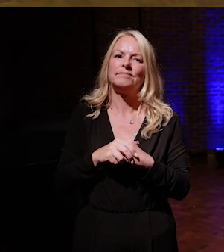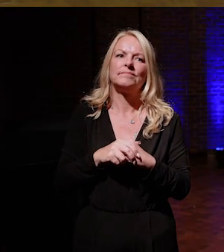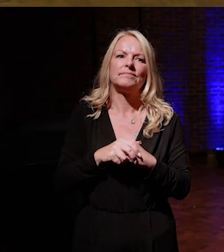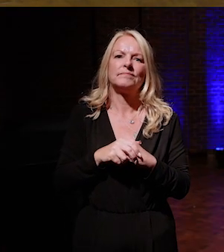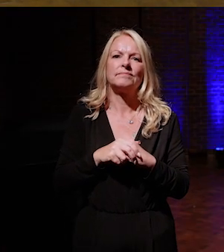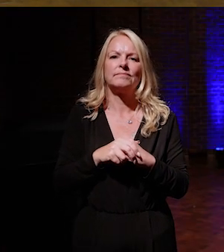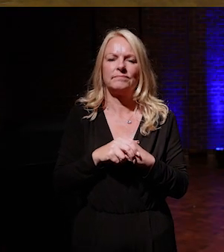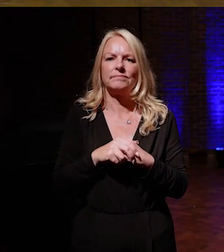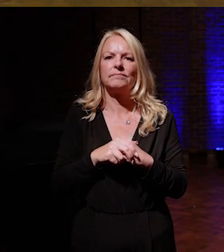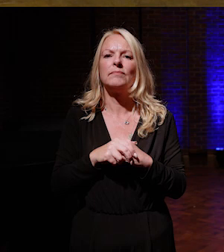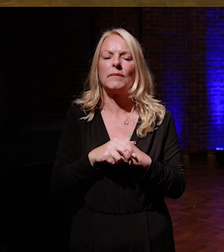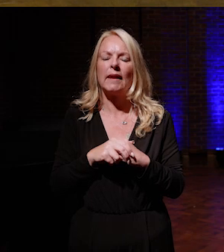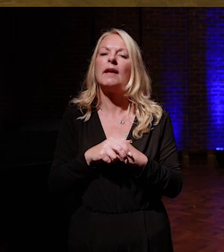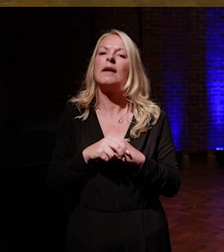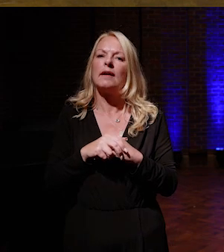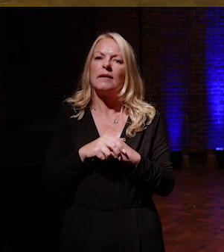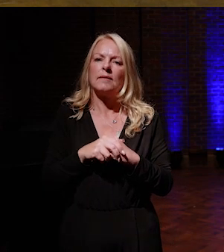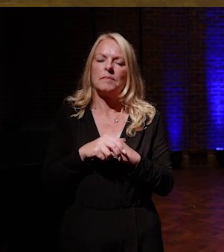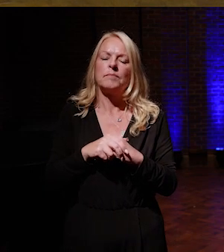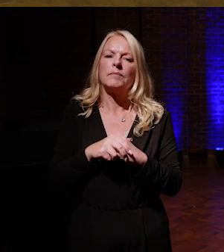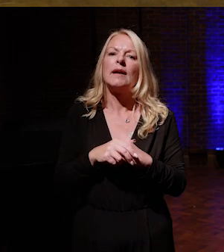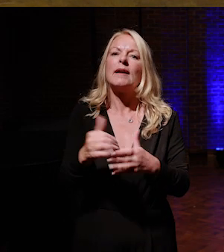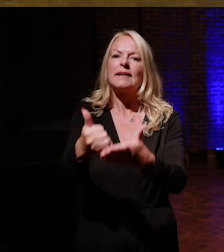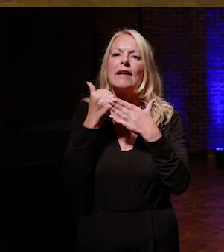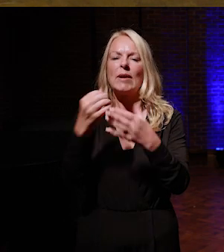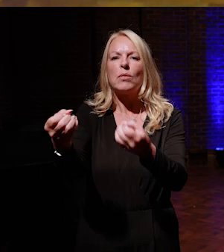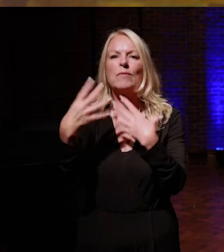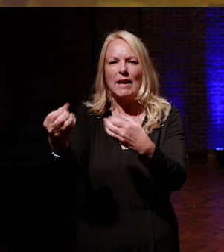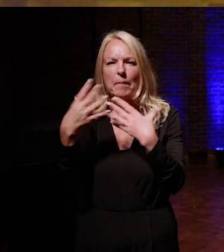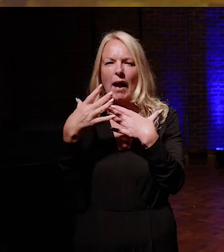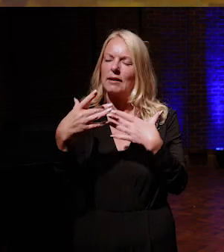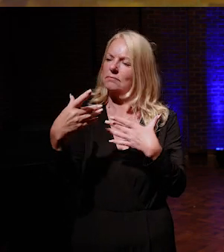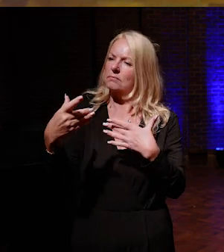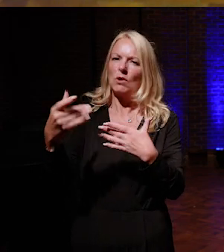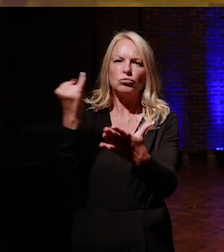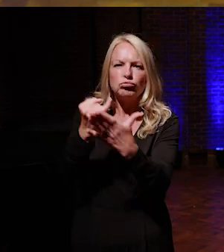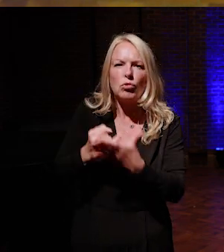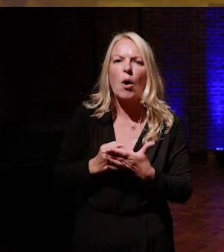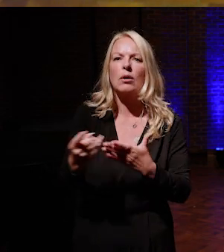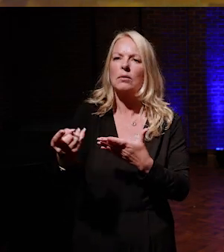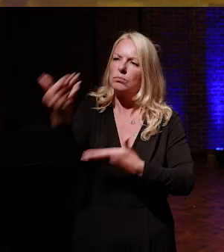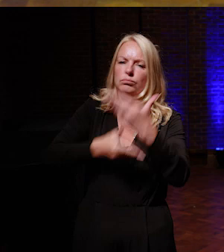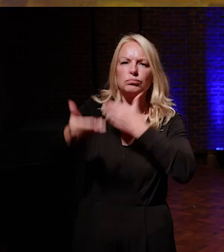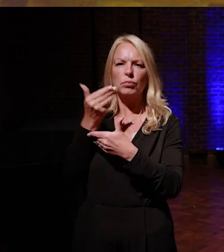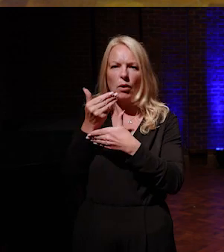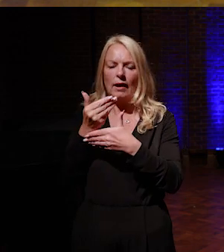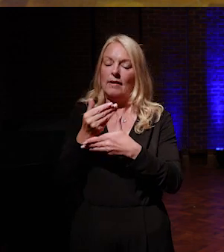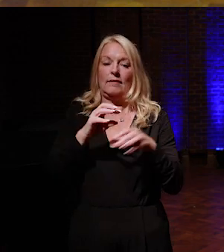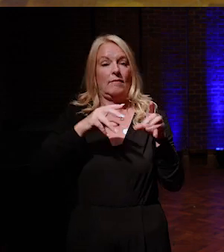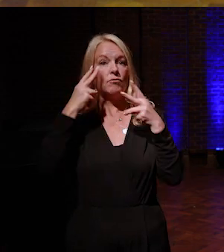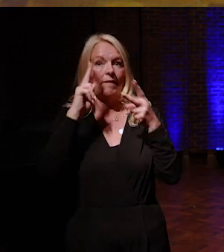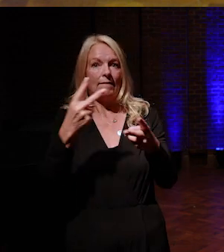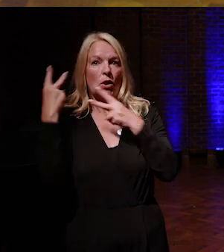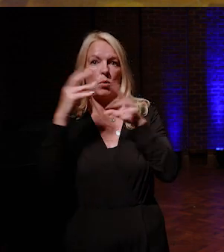So I sent them back to the experts. said, just give me the feedback. Tell me what's wrong. And they reviewed these sites. And